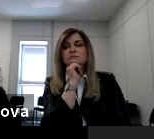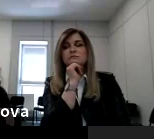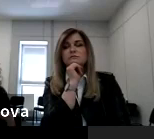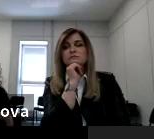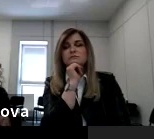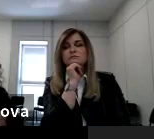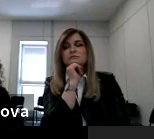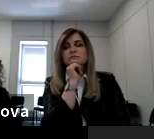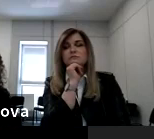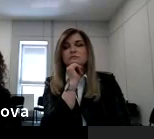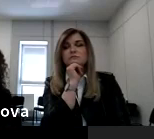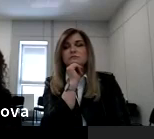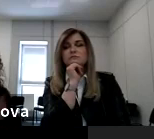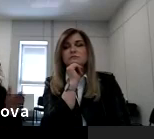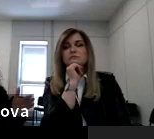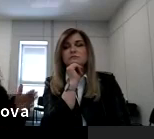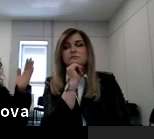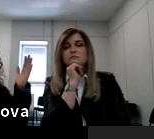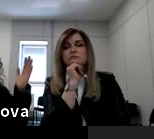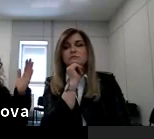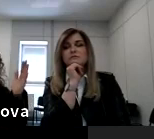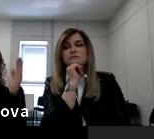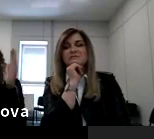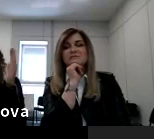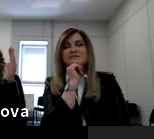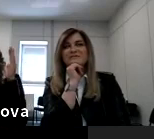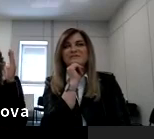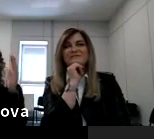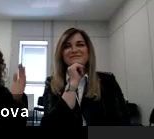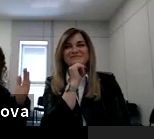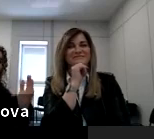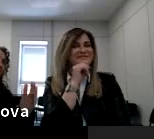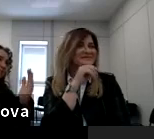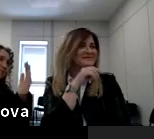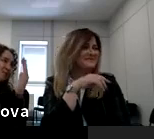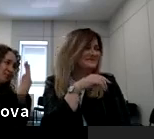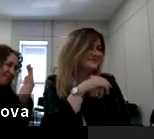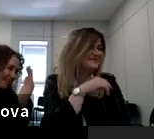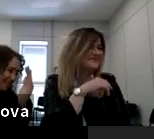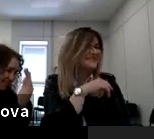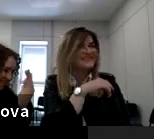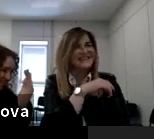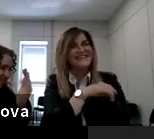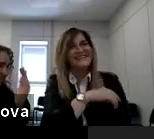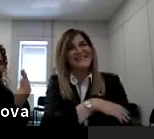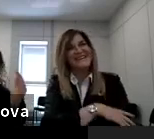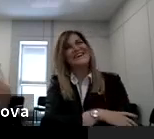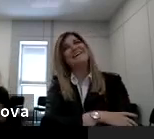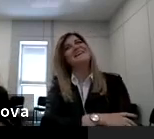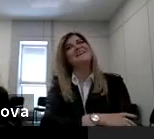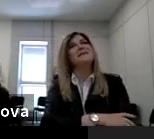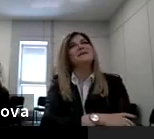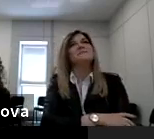make all the documentation, and then we get the serialized product.